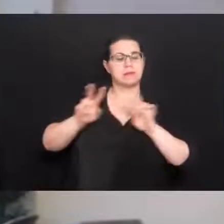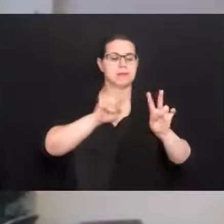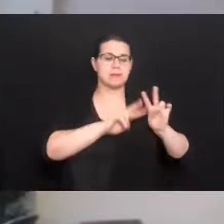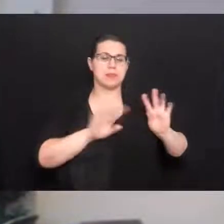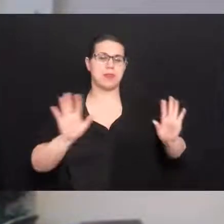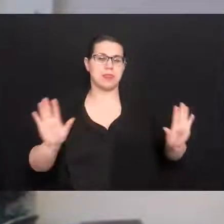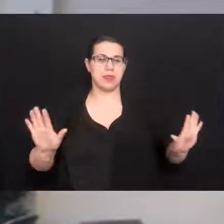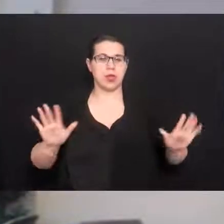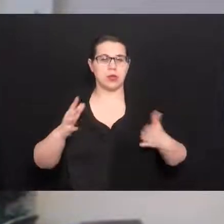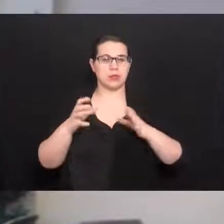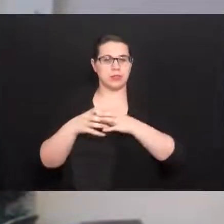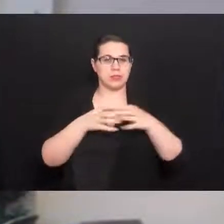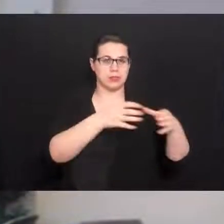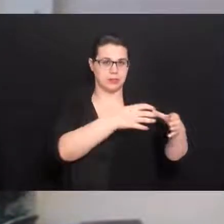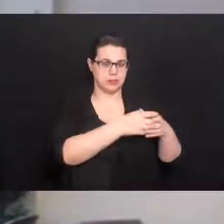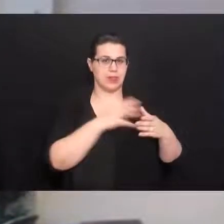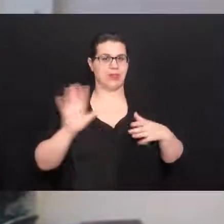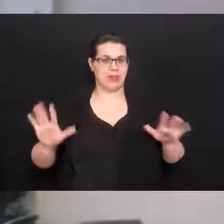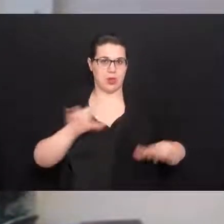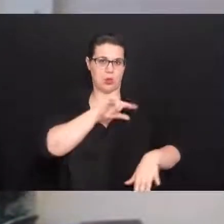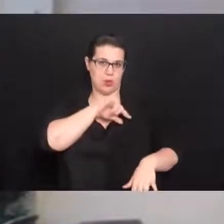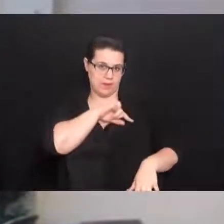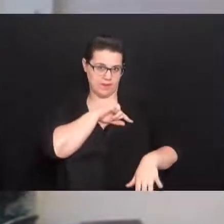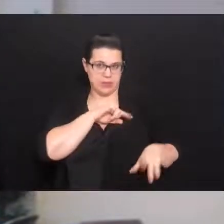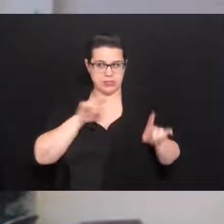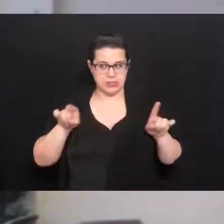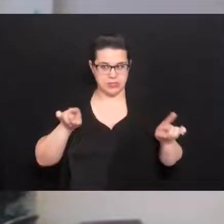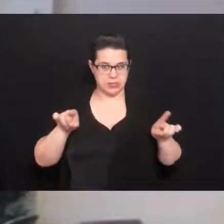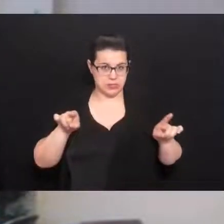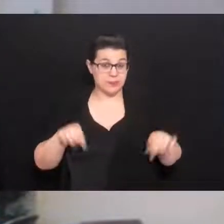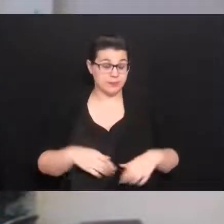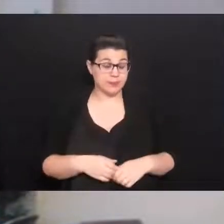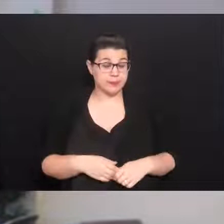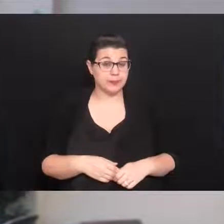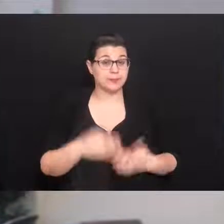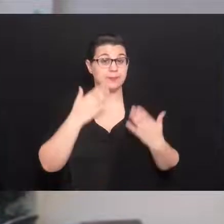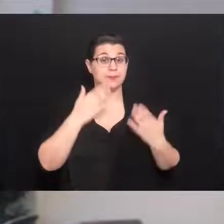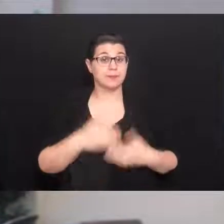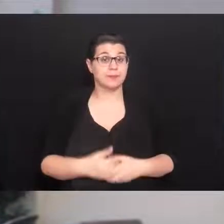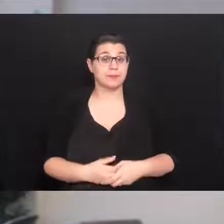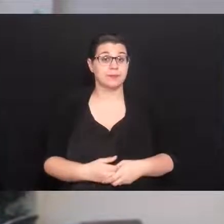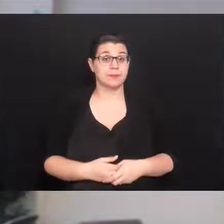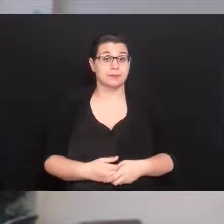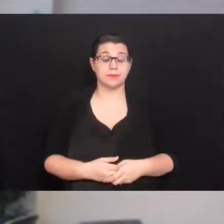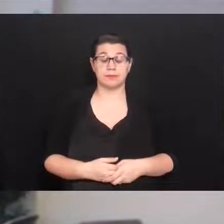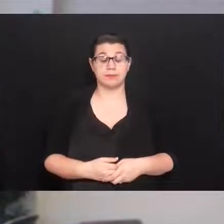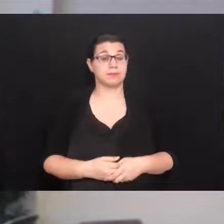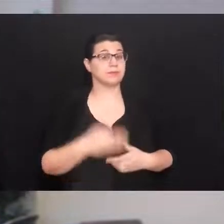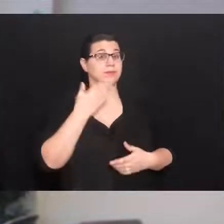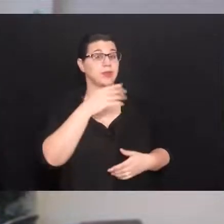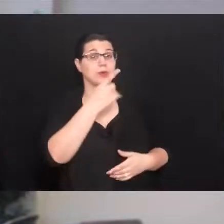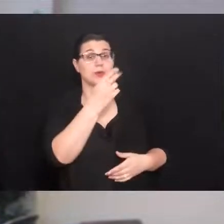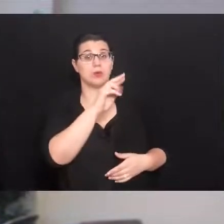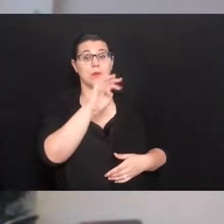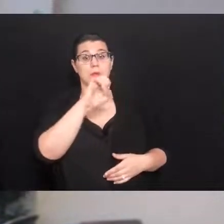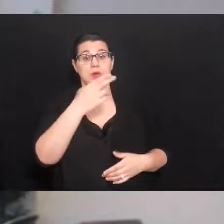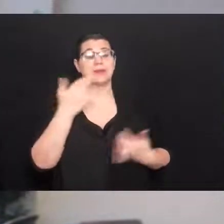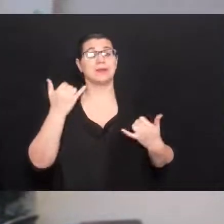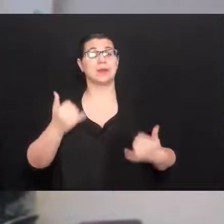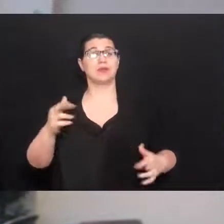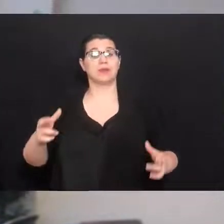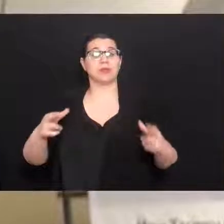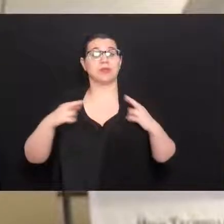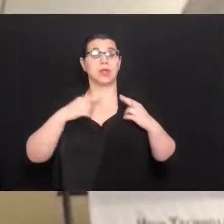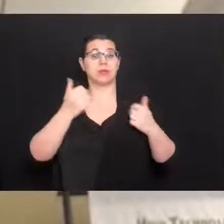the eligibility criteria get defined by the FDA and CDC. Thank you. All right, thank you, Dr. Marsh. Next to retired Major General Jim Hoyer,